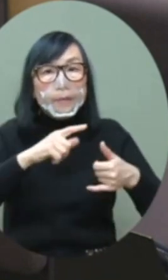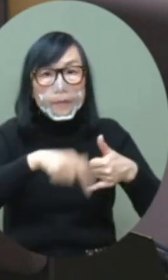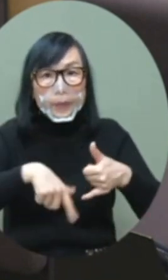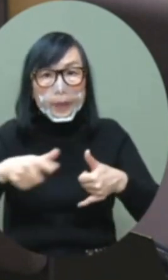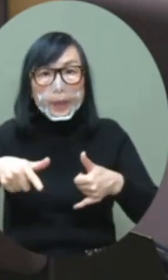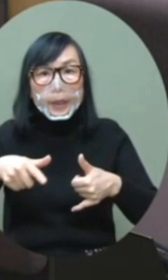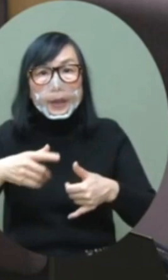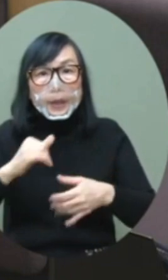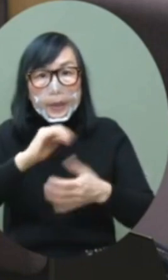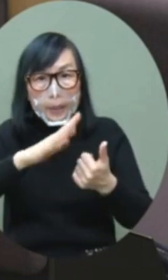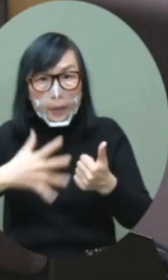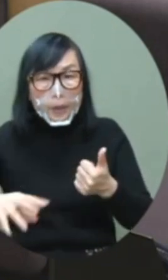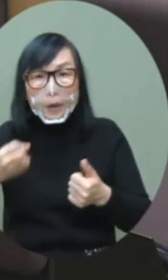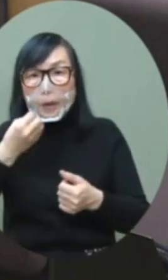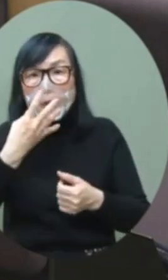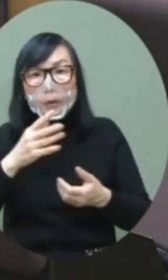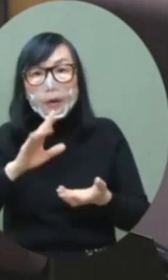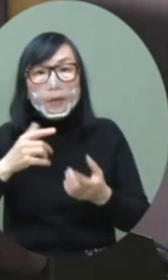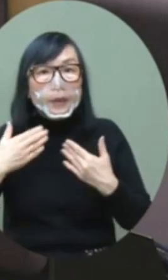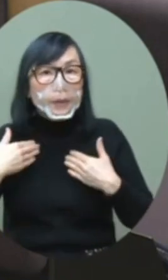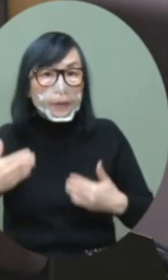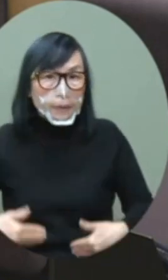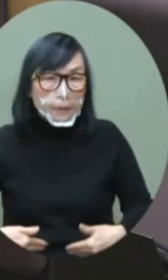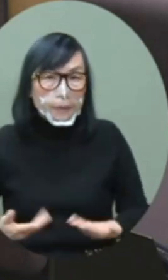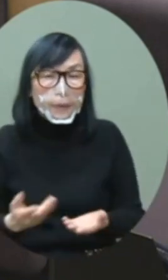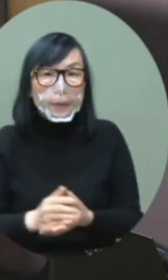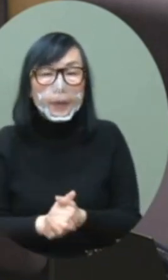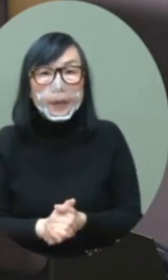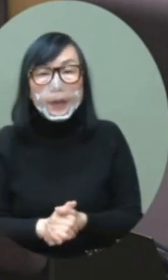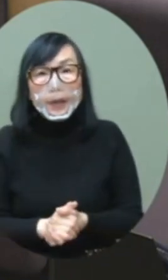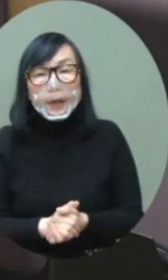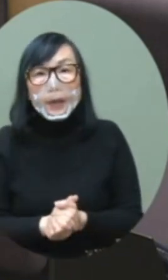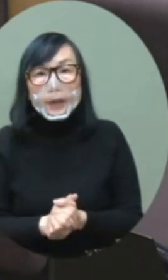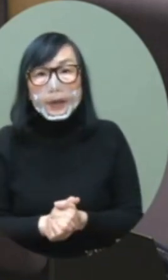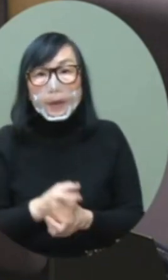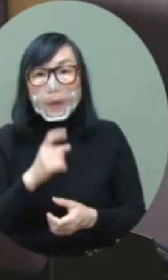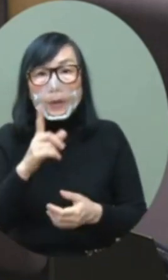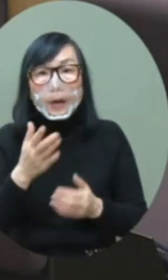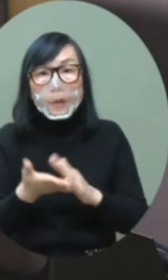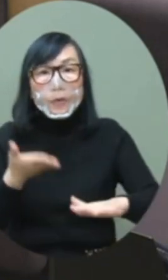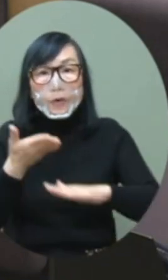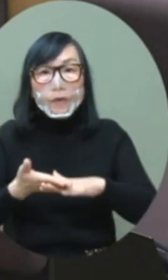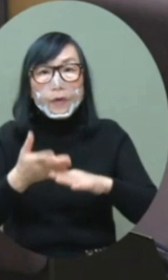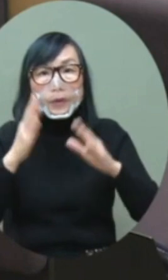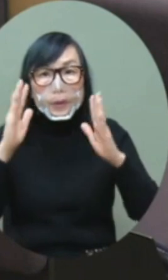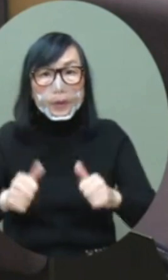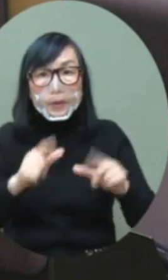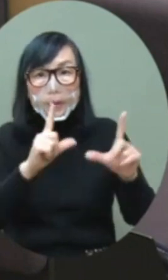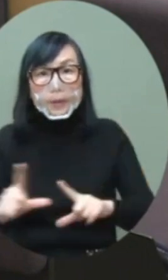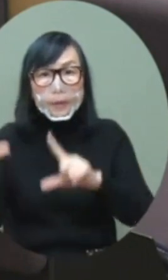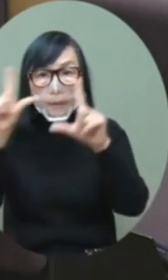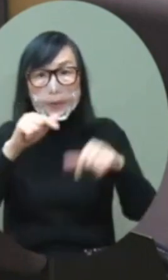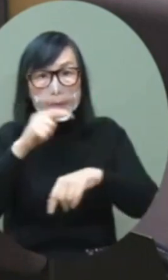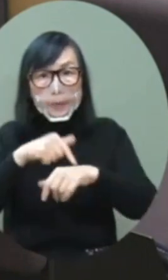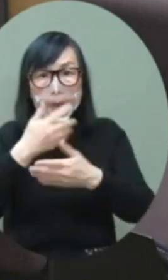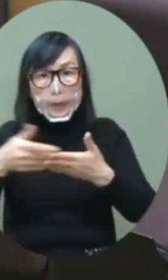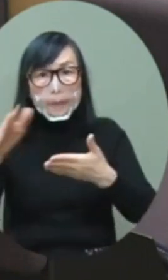near future, or will all scheduled premises need to wait until at least after April 20th to reopen? Thank you.